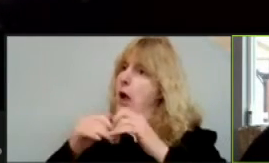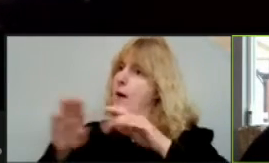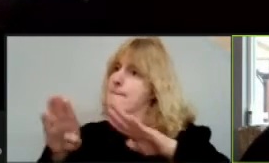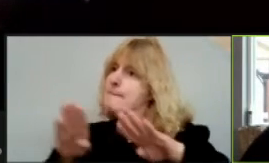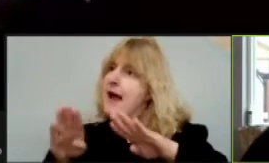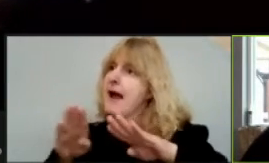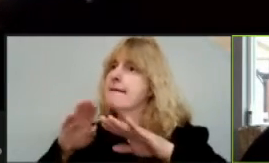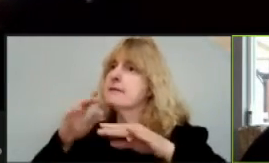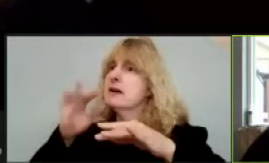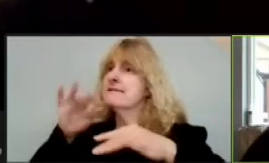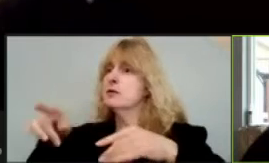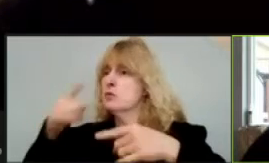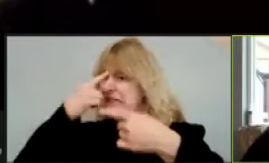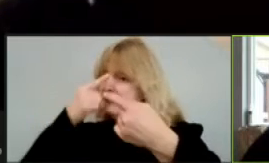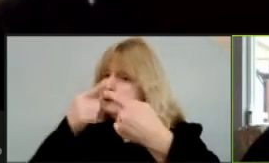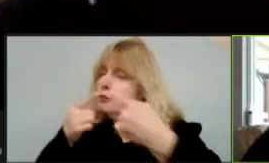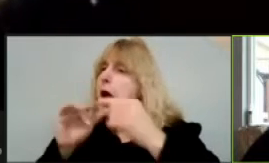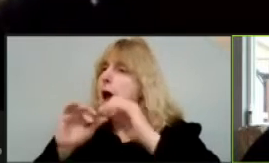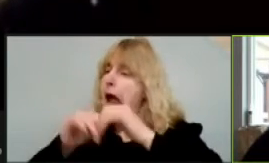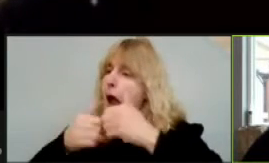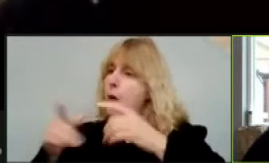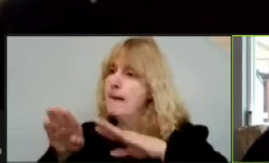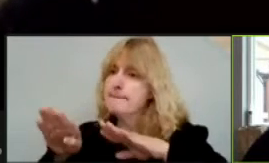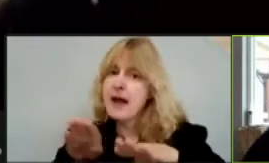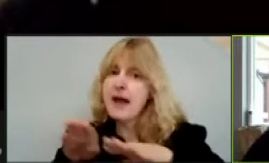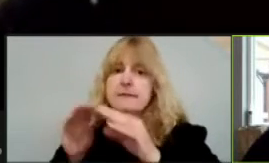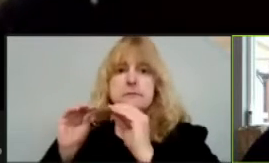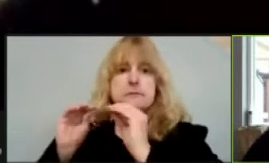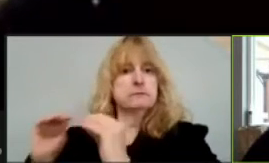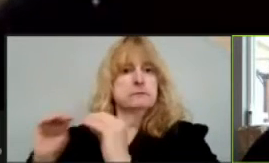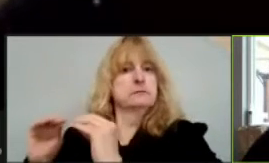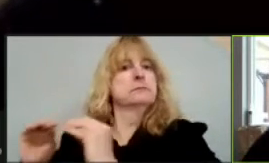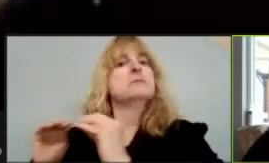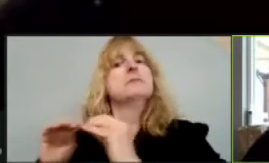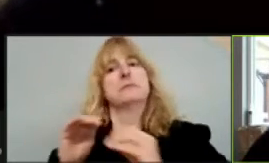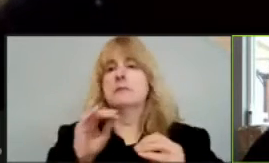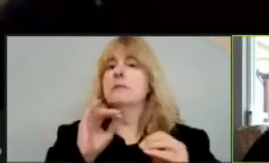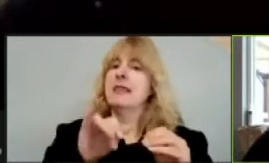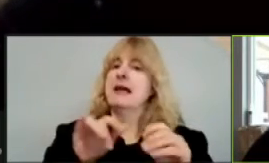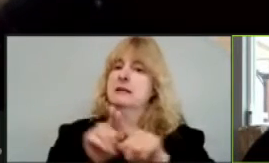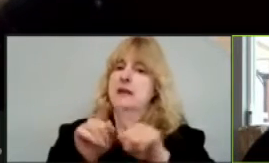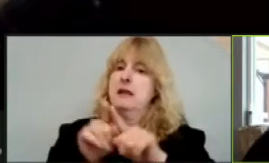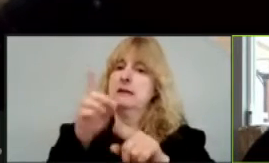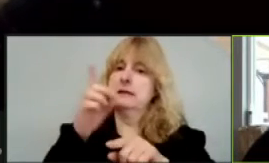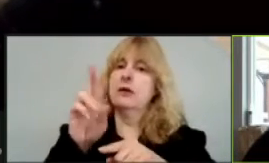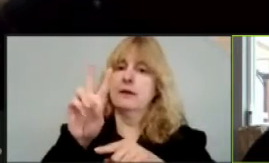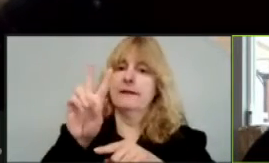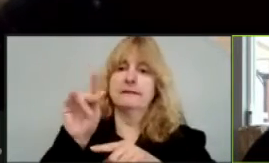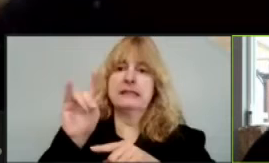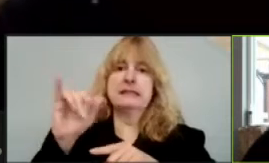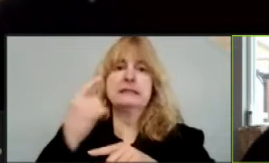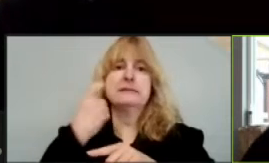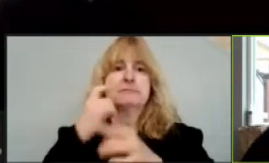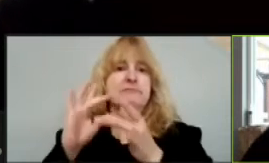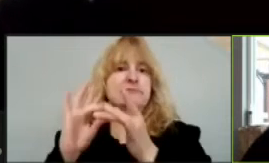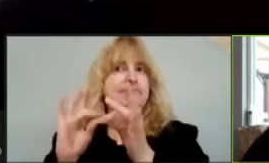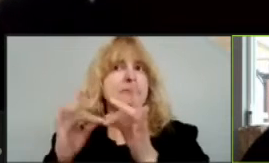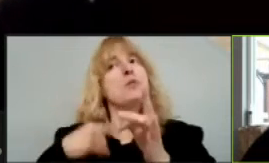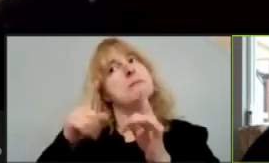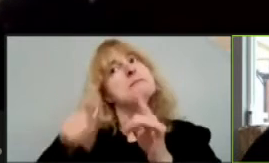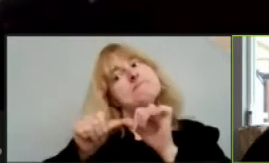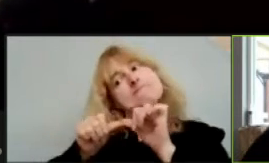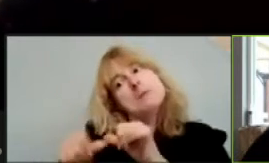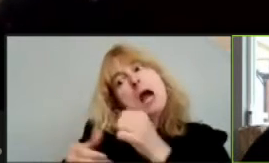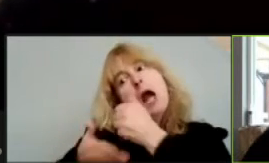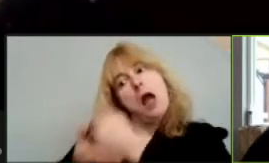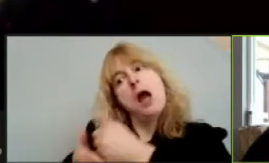that's an important thing that we need to continue to, in addition to everything Dr. Vedi said, we need to continue to help students and kids learn in